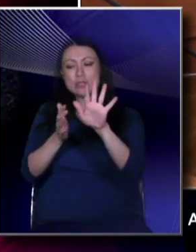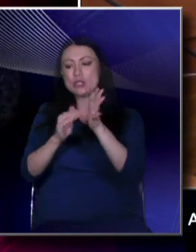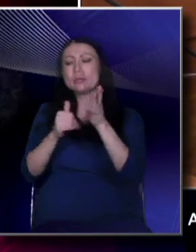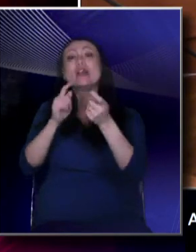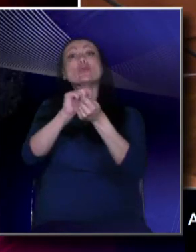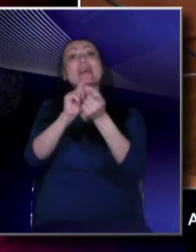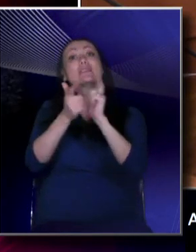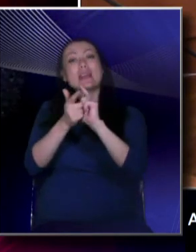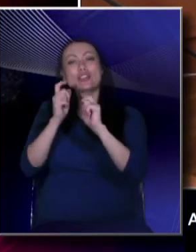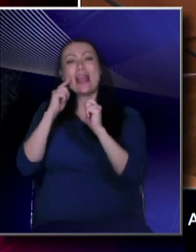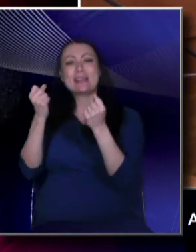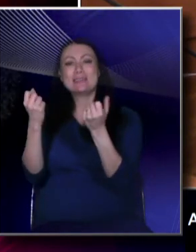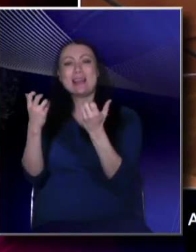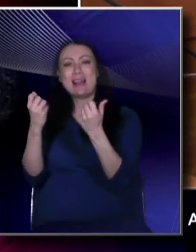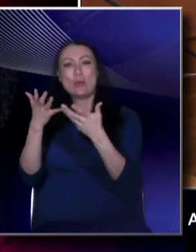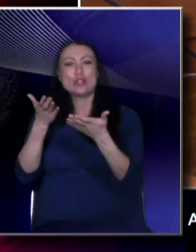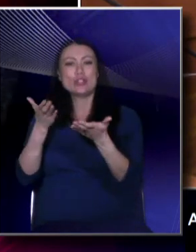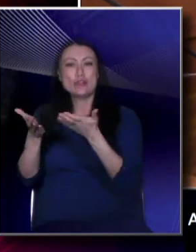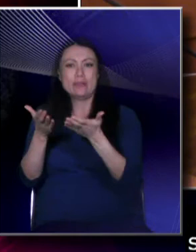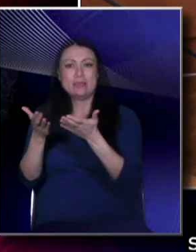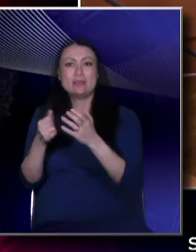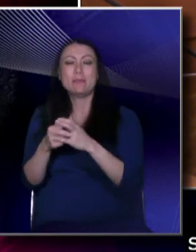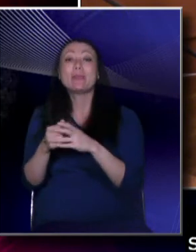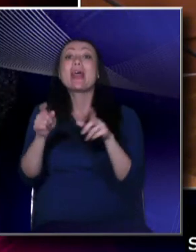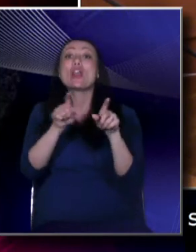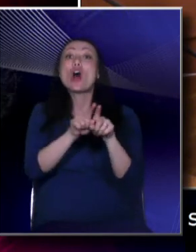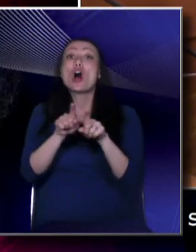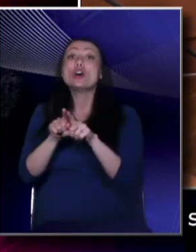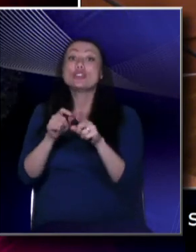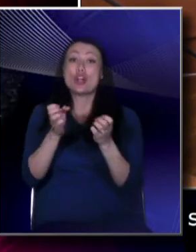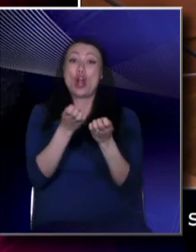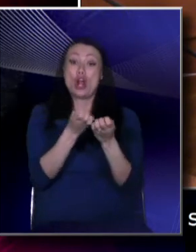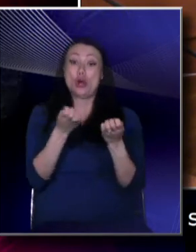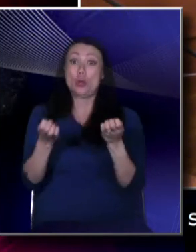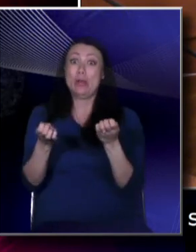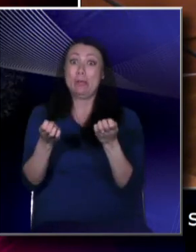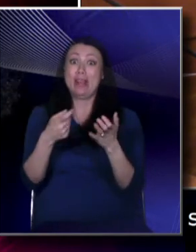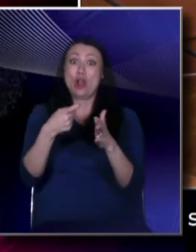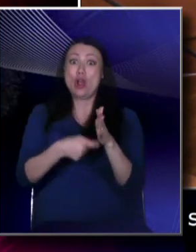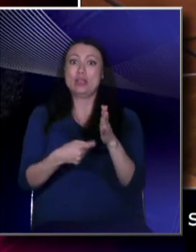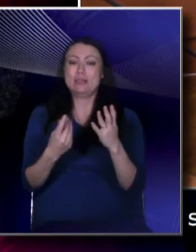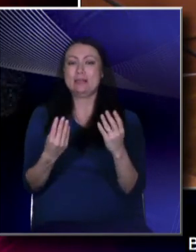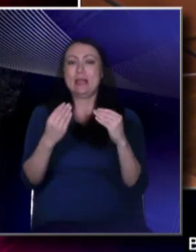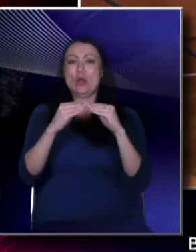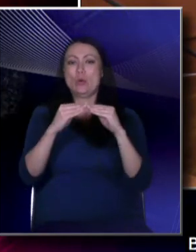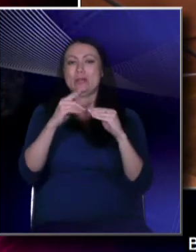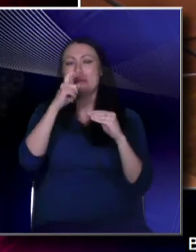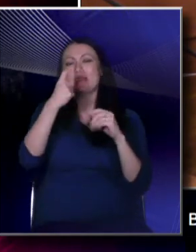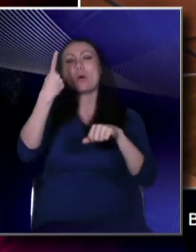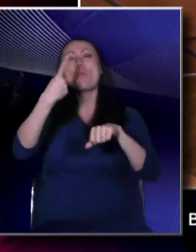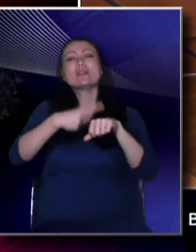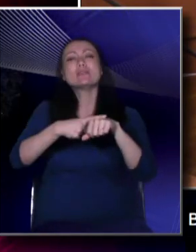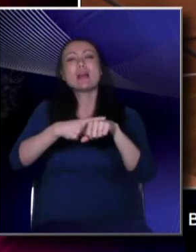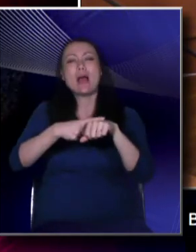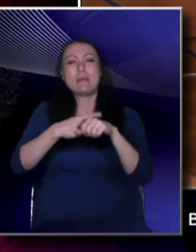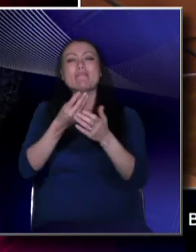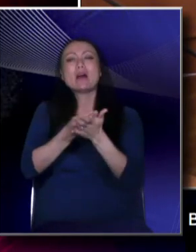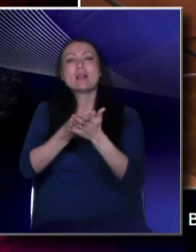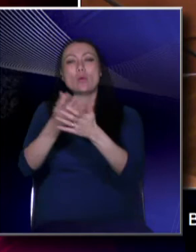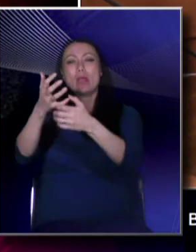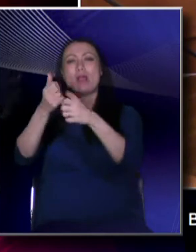and sign language services. And then also our equipment line has increased because of the one-time funding that we received in fiscal